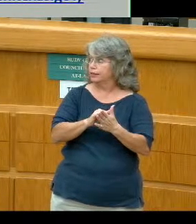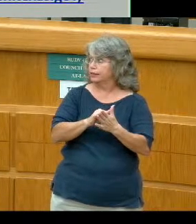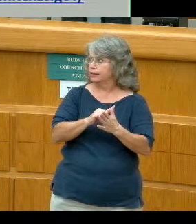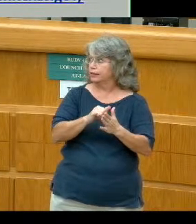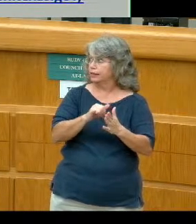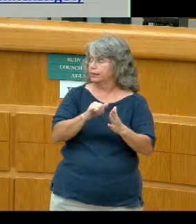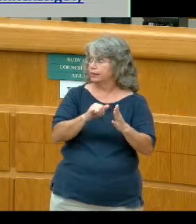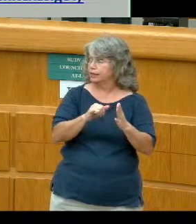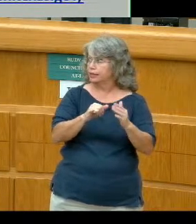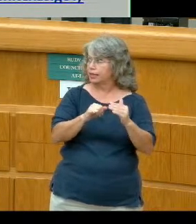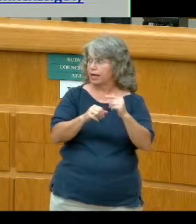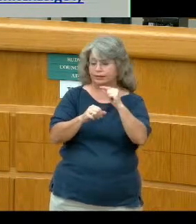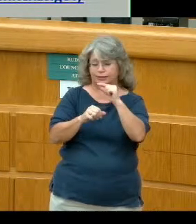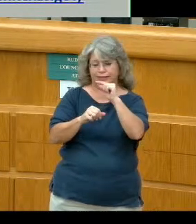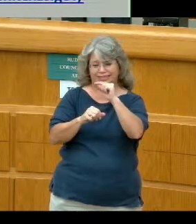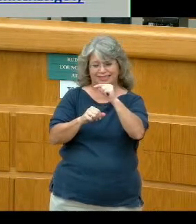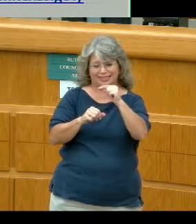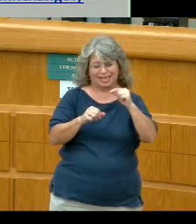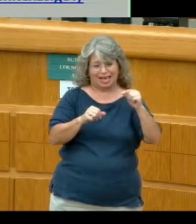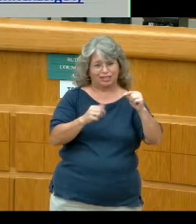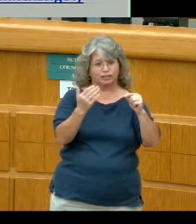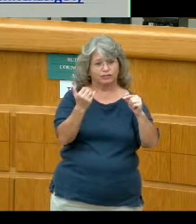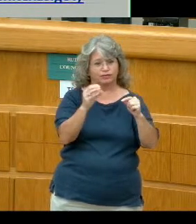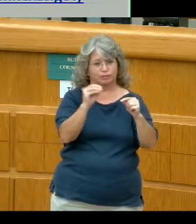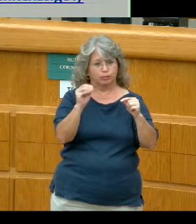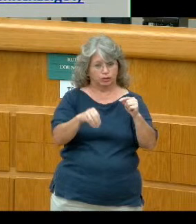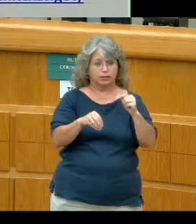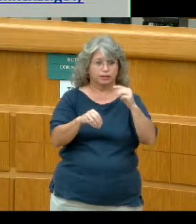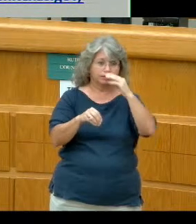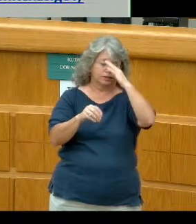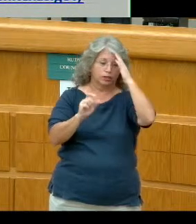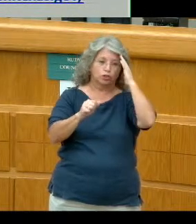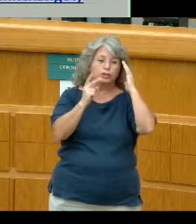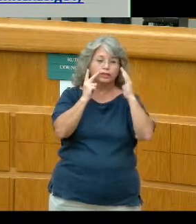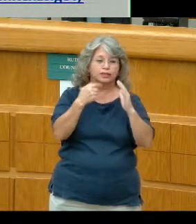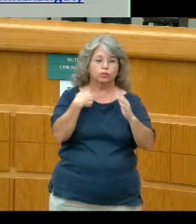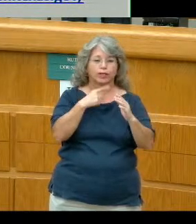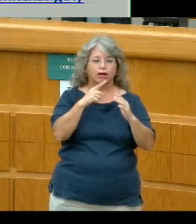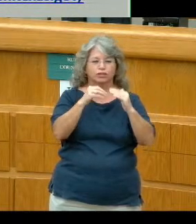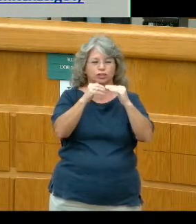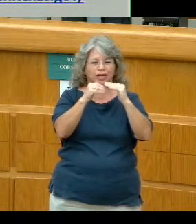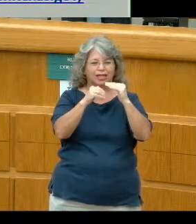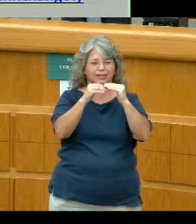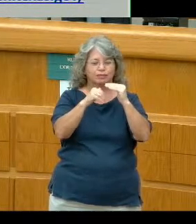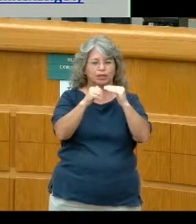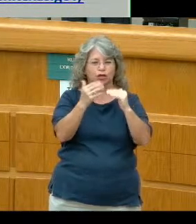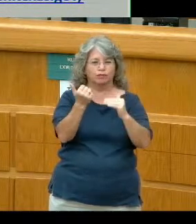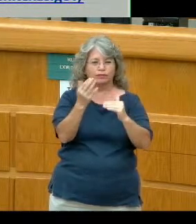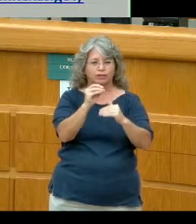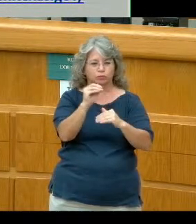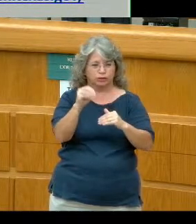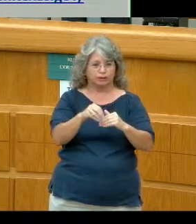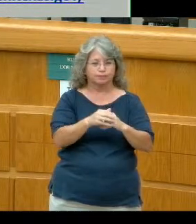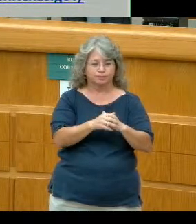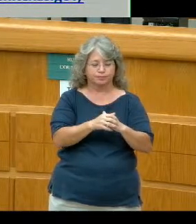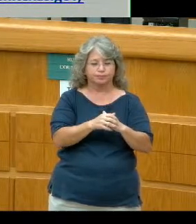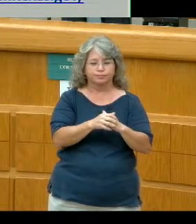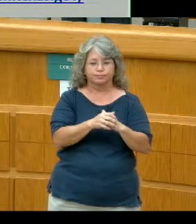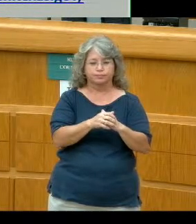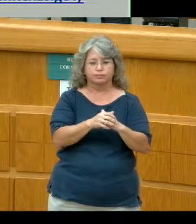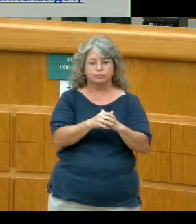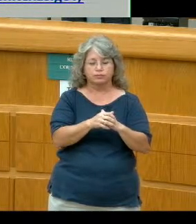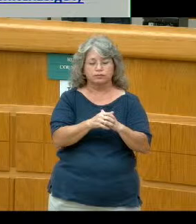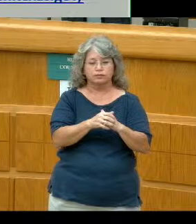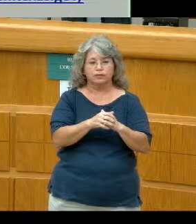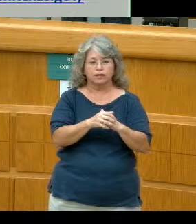15% line. So you can see we're just below it. And especially compared to where we were in early June, when on the